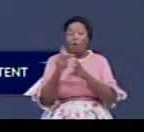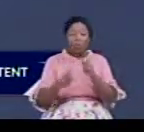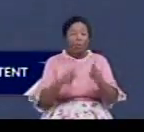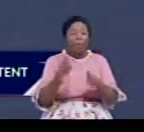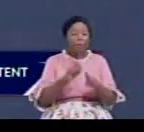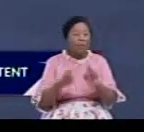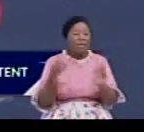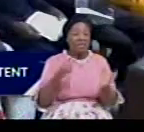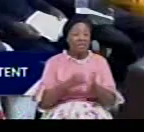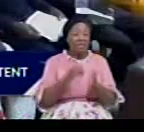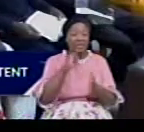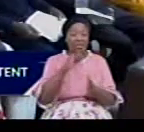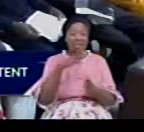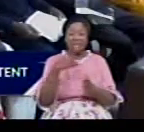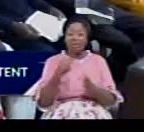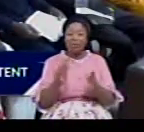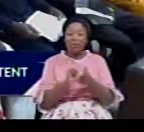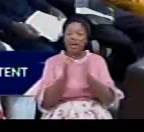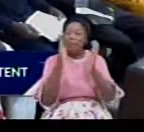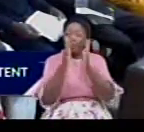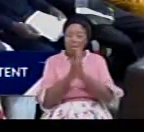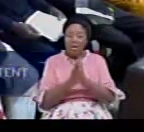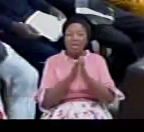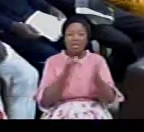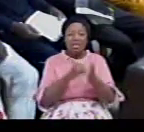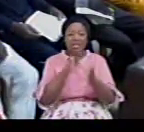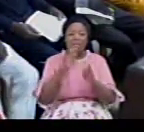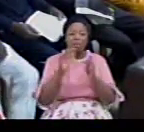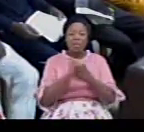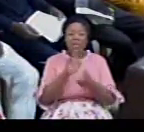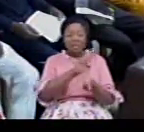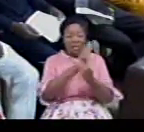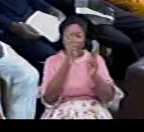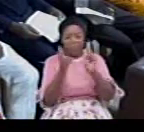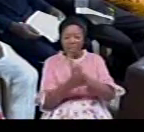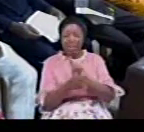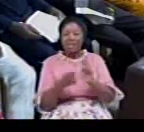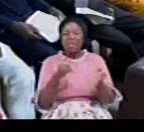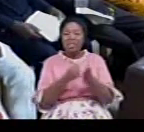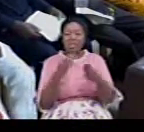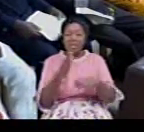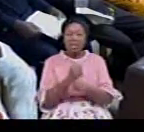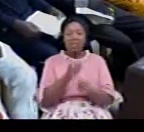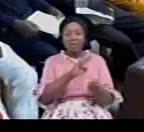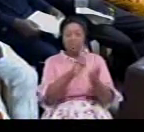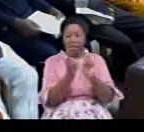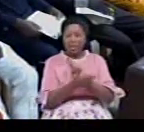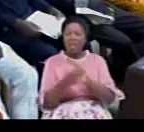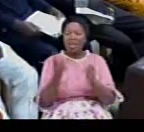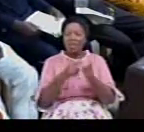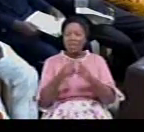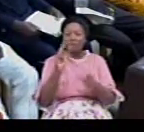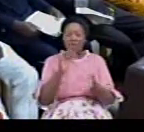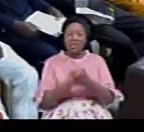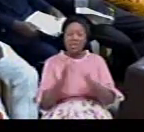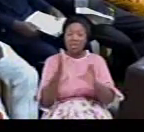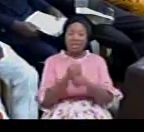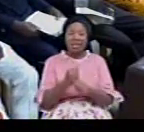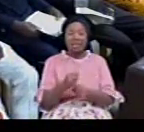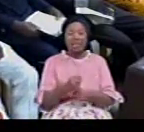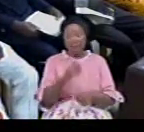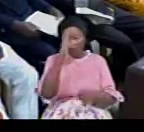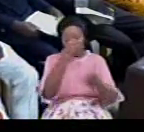the penitent, it is the repentant, it's the one that comes in faith to the Lord that